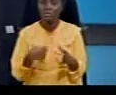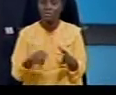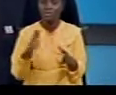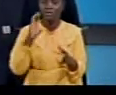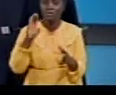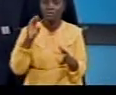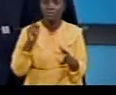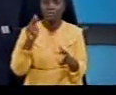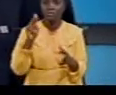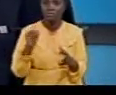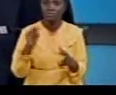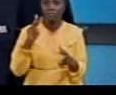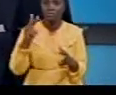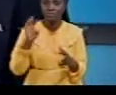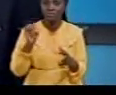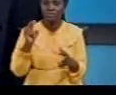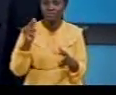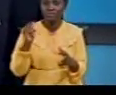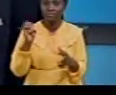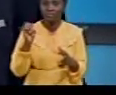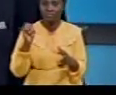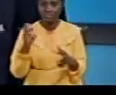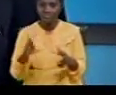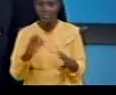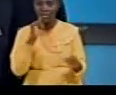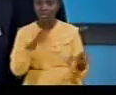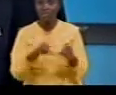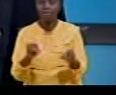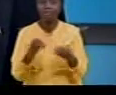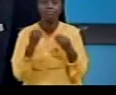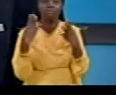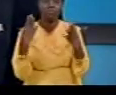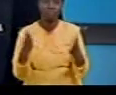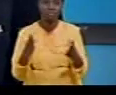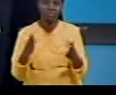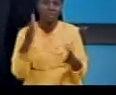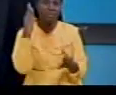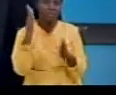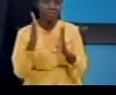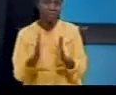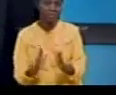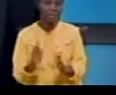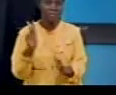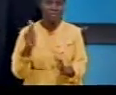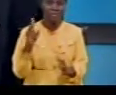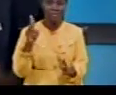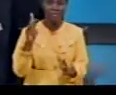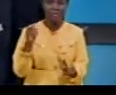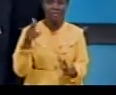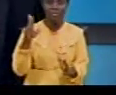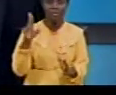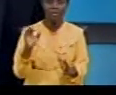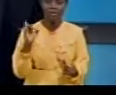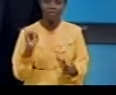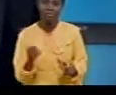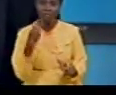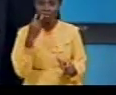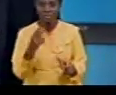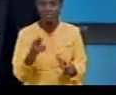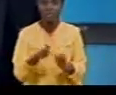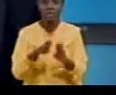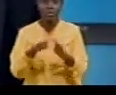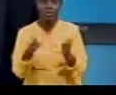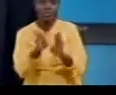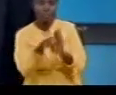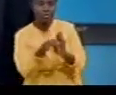much. Pastor Dr. W.F. Kumu, we are so happy for the open doors we've seen. We've seen open doors right there at Ghana. We've seen open doors in a lot